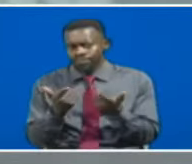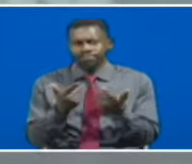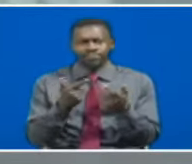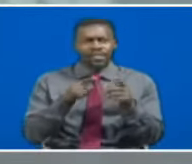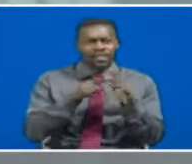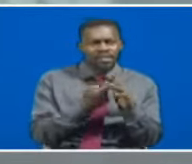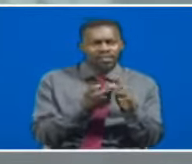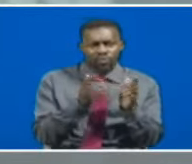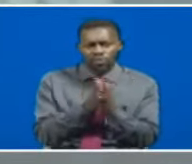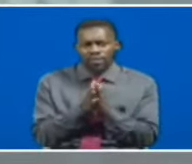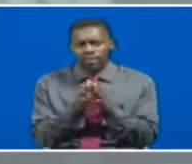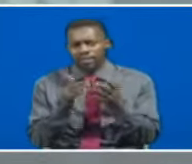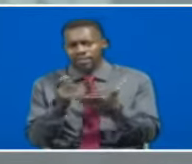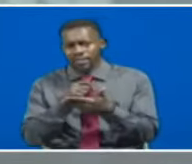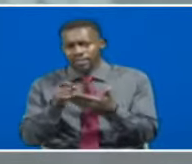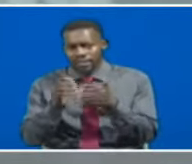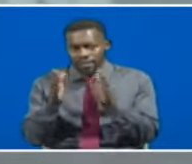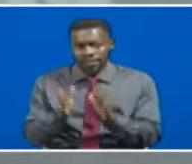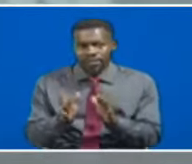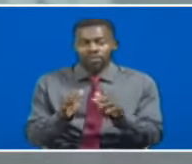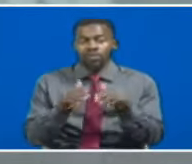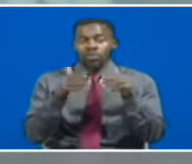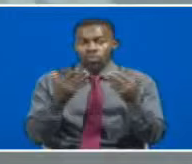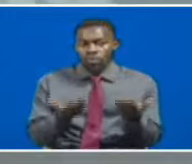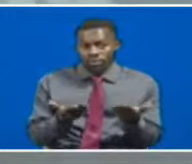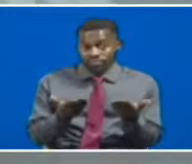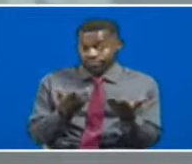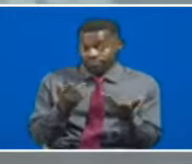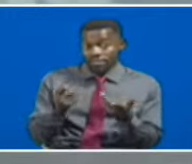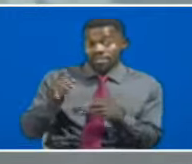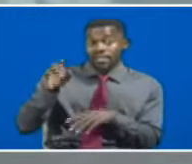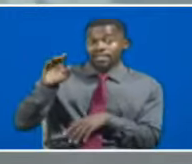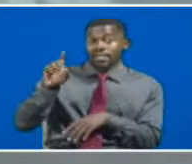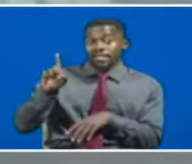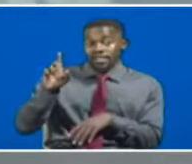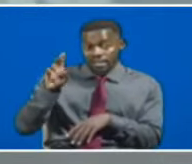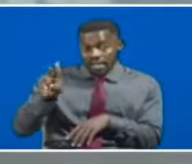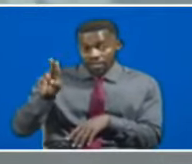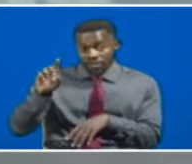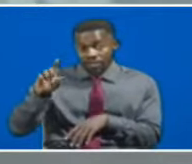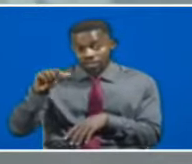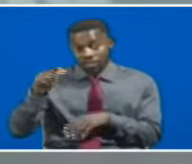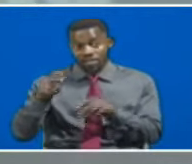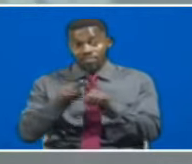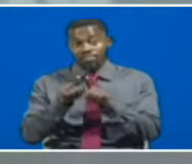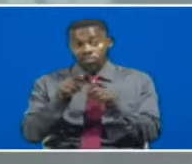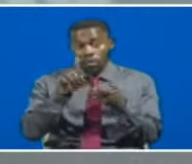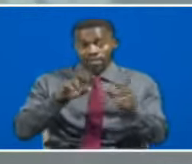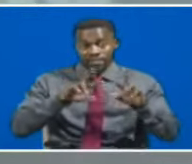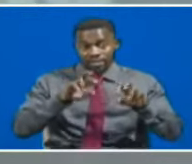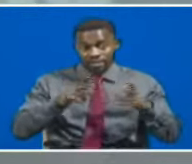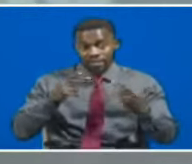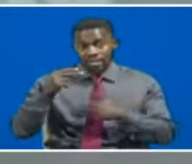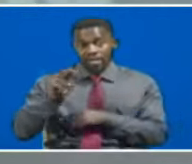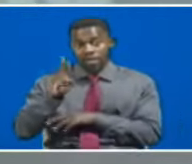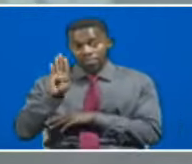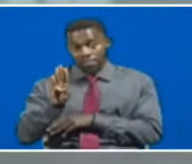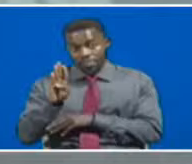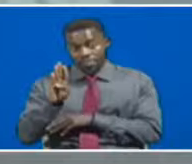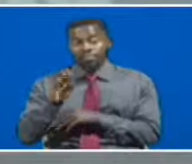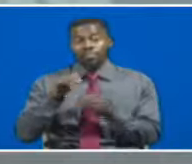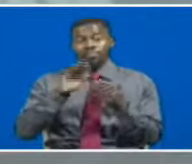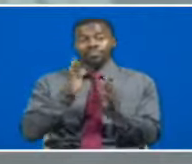Durable Solutions Secretariat, or REDS, the Dutch Embassy, and the Refugee-Led Research Hub. KTN's Tasmima Ibrahim with